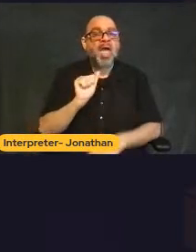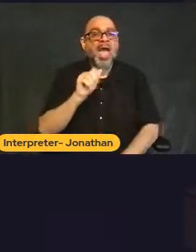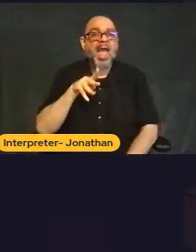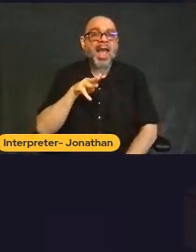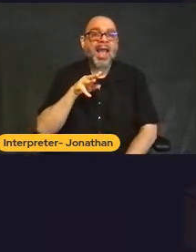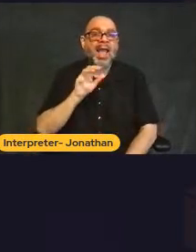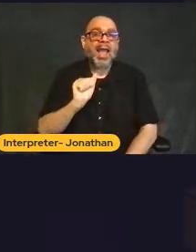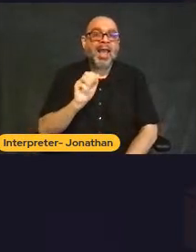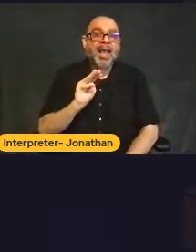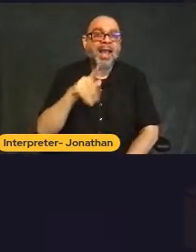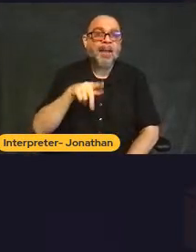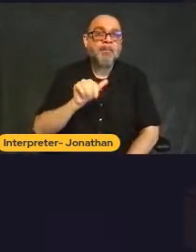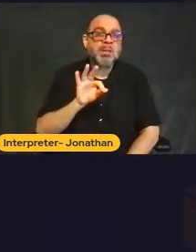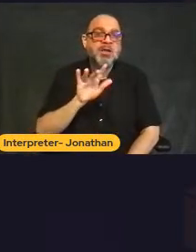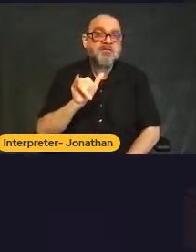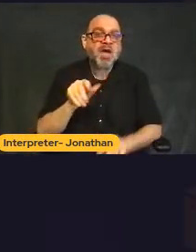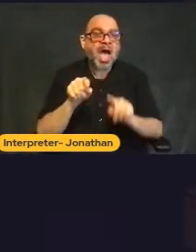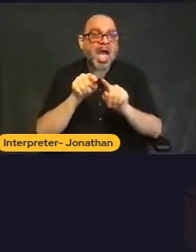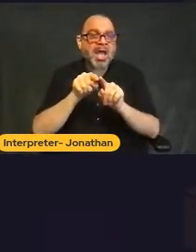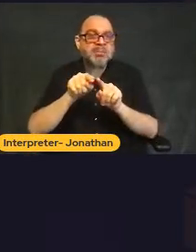next app